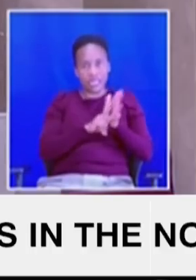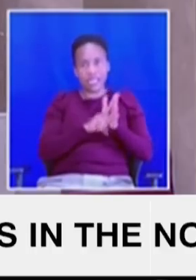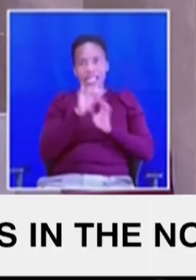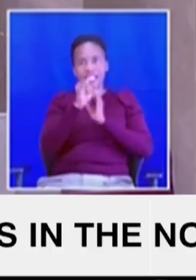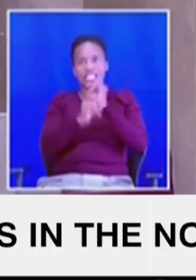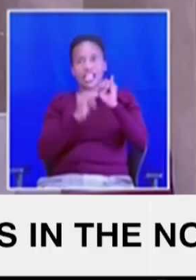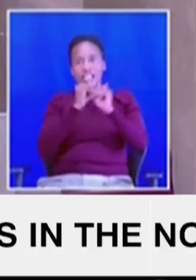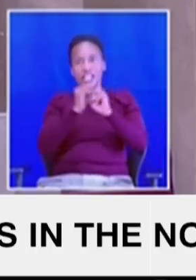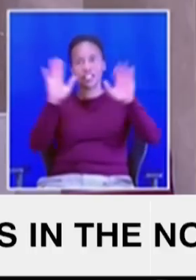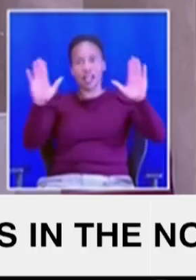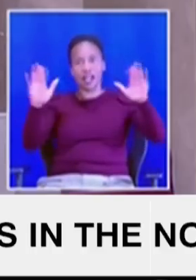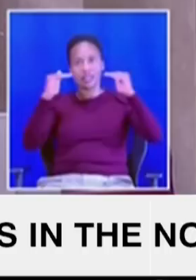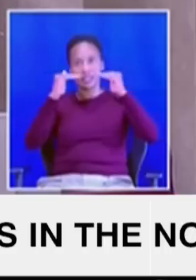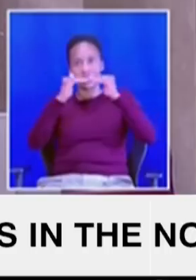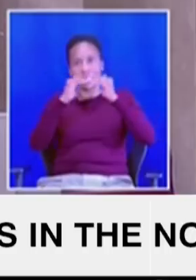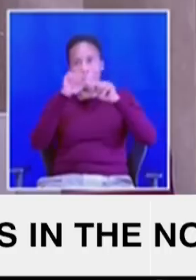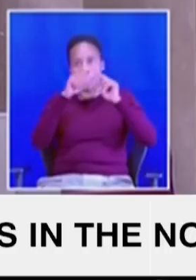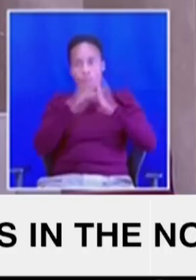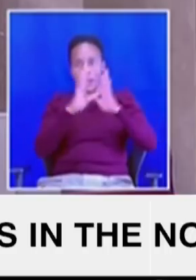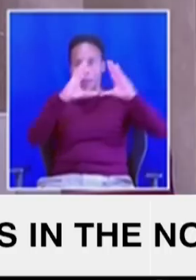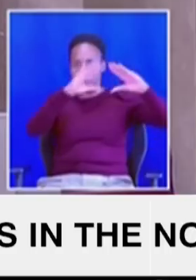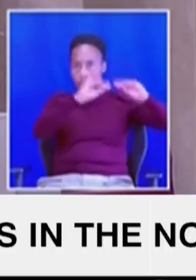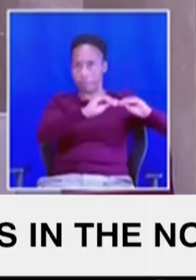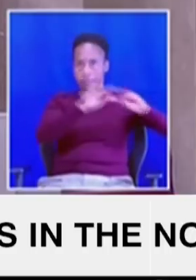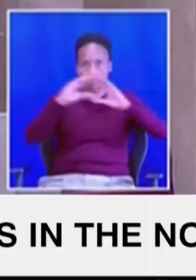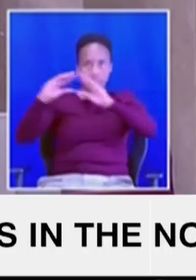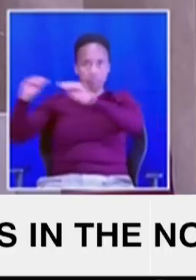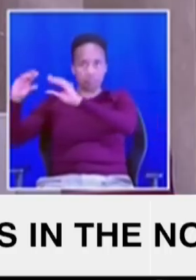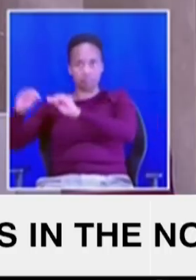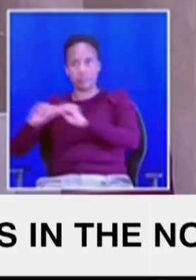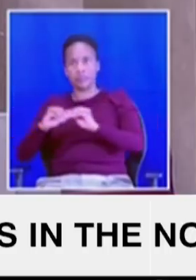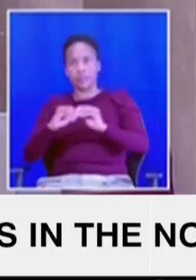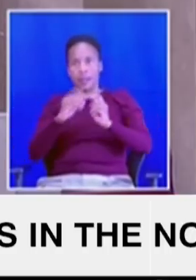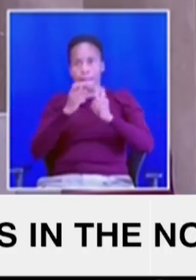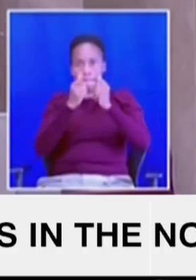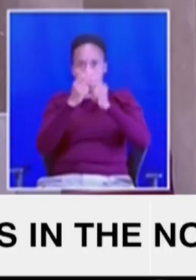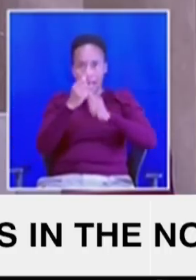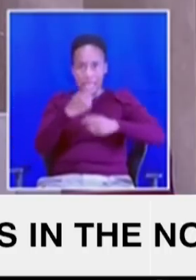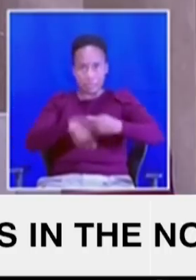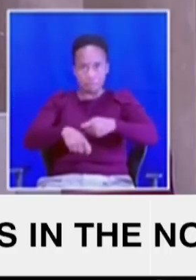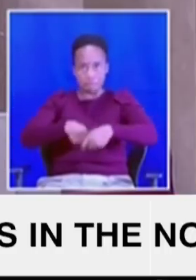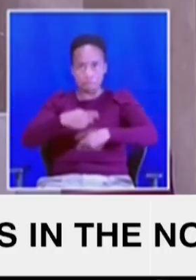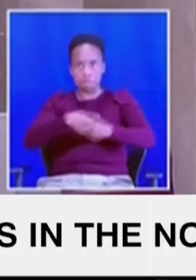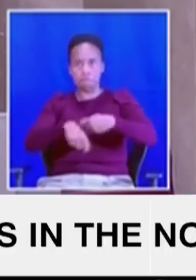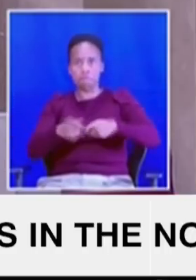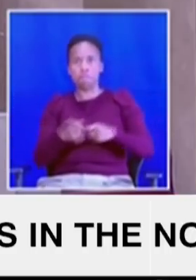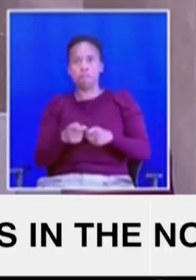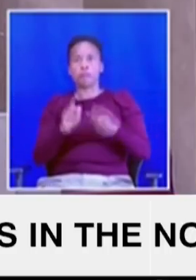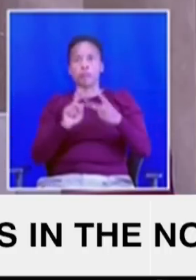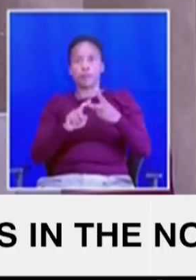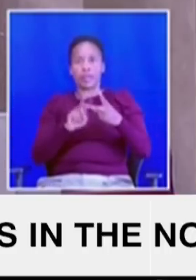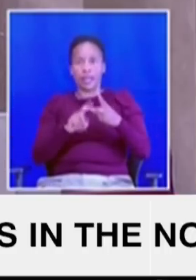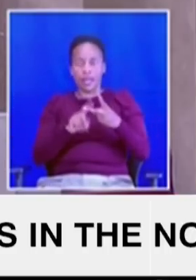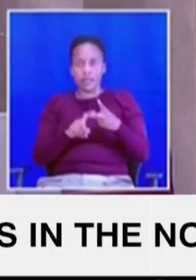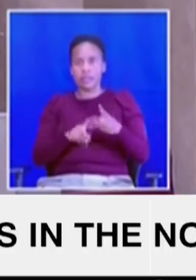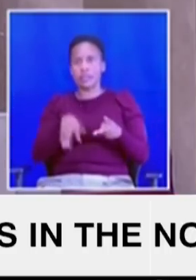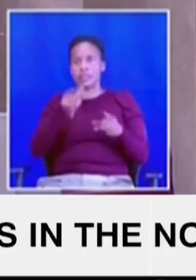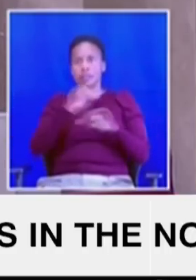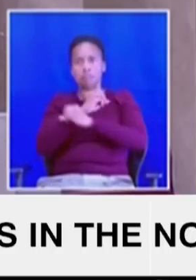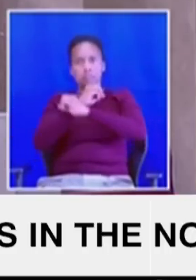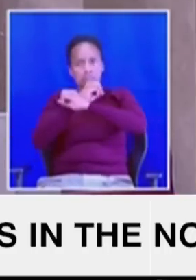combating money laundering, terrorist financing, and financing the